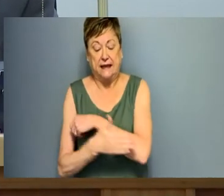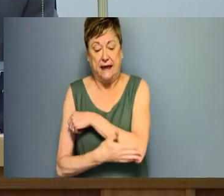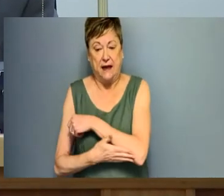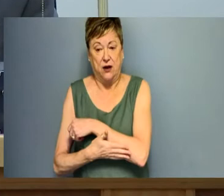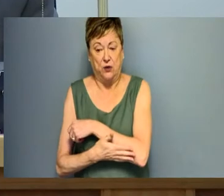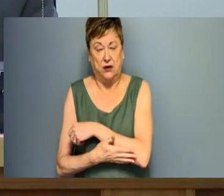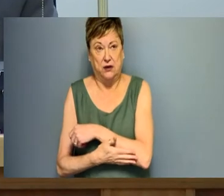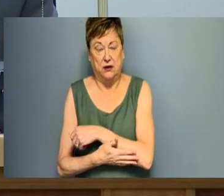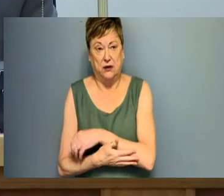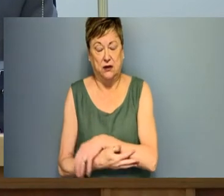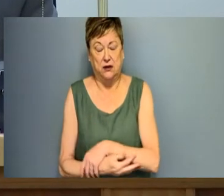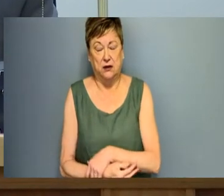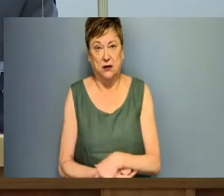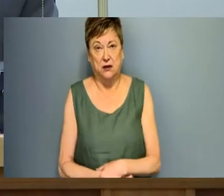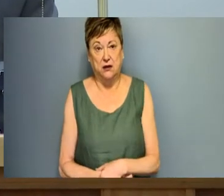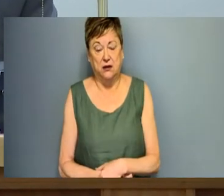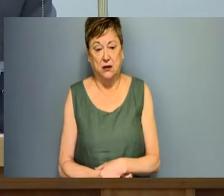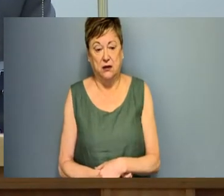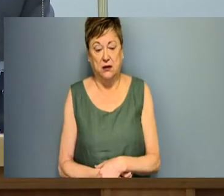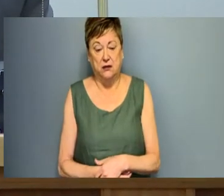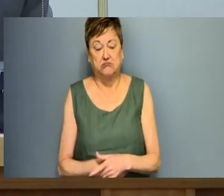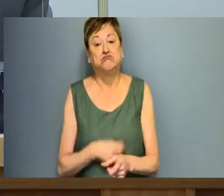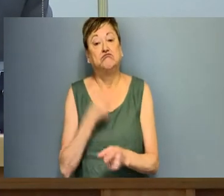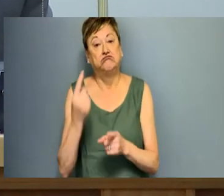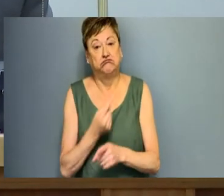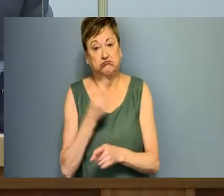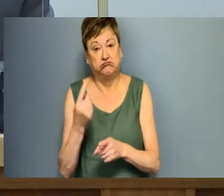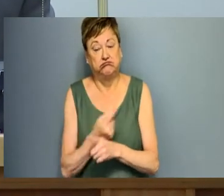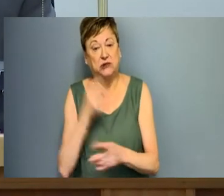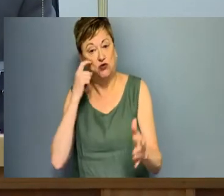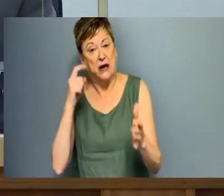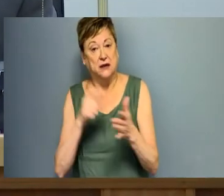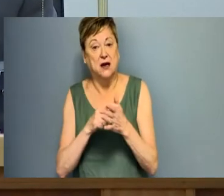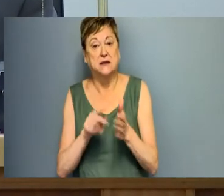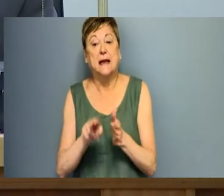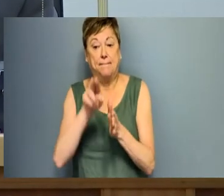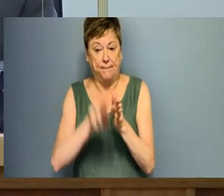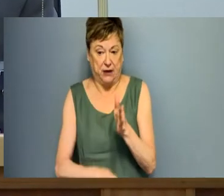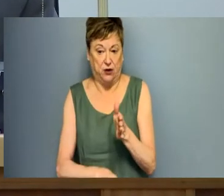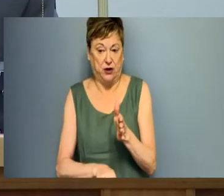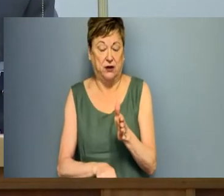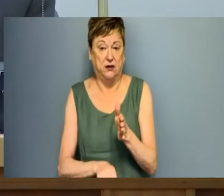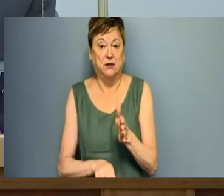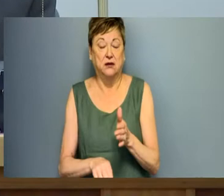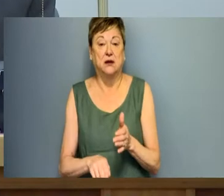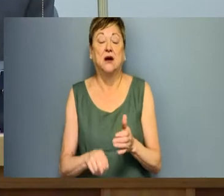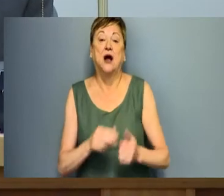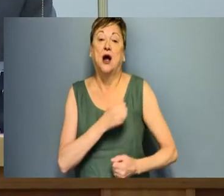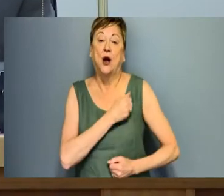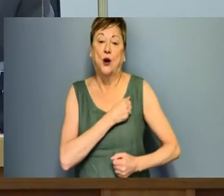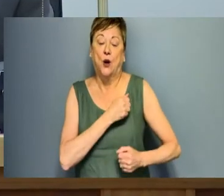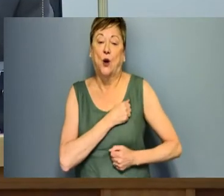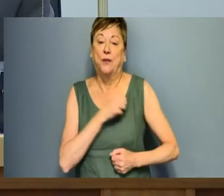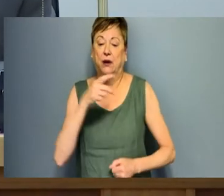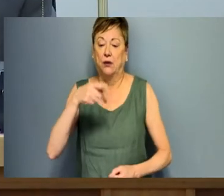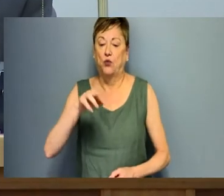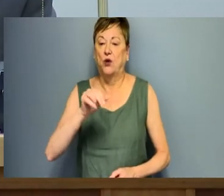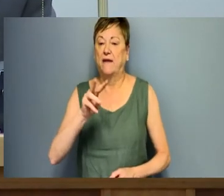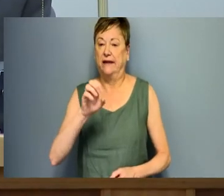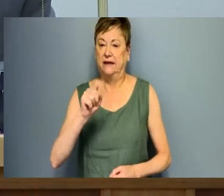to properly recognize and bury one of his own, an Army private named Walter